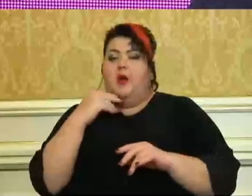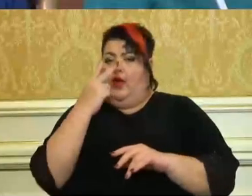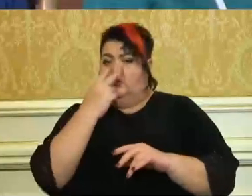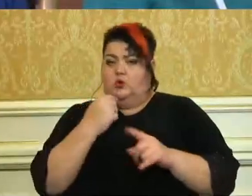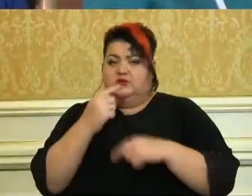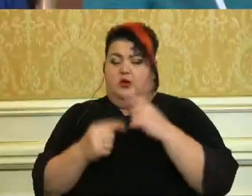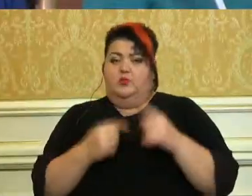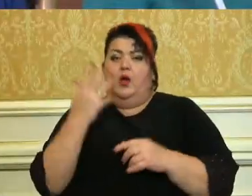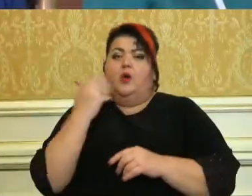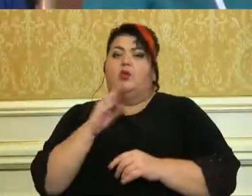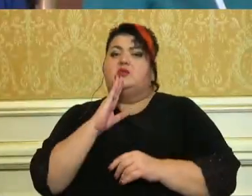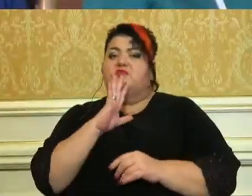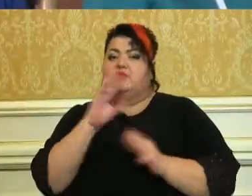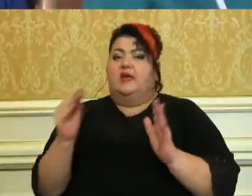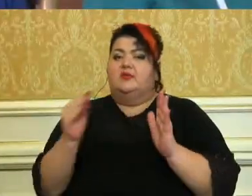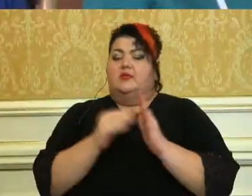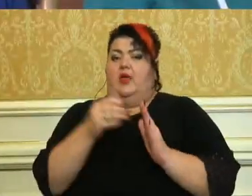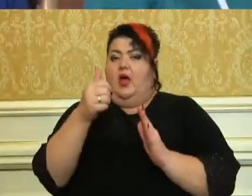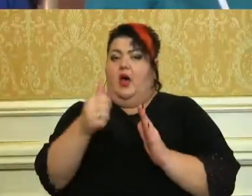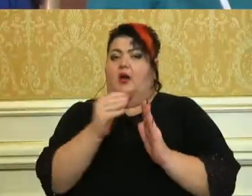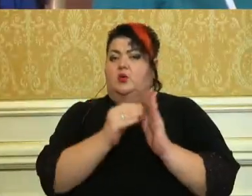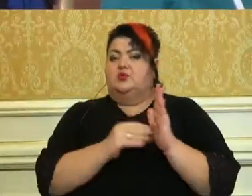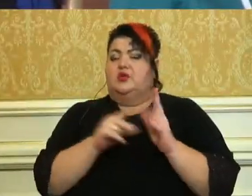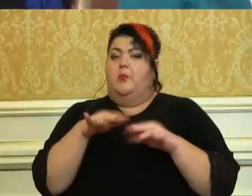lots of stereotypes. I'd rather say